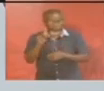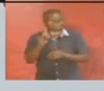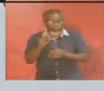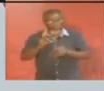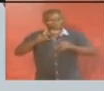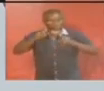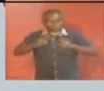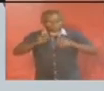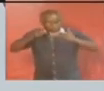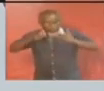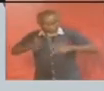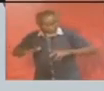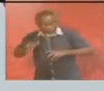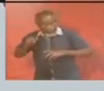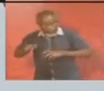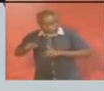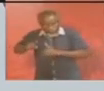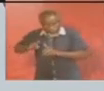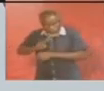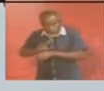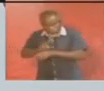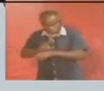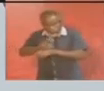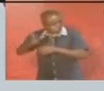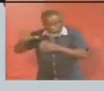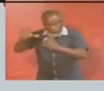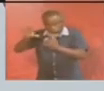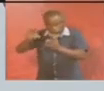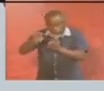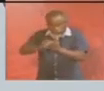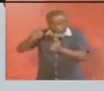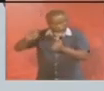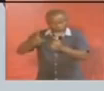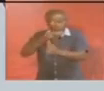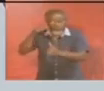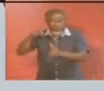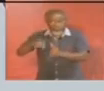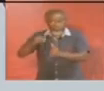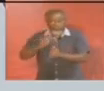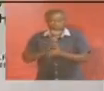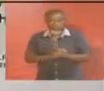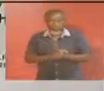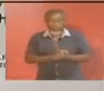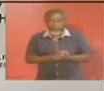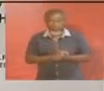first what is expiring the earliest. Okay? So thank you, Kimberly.